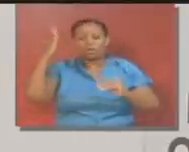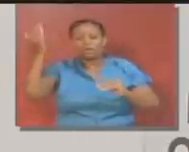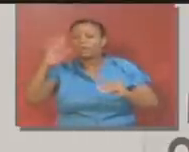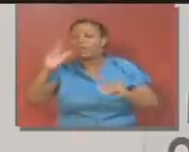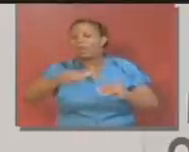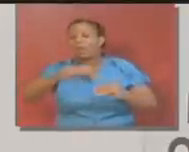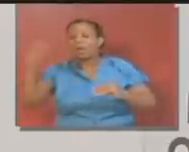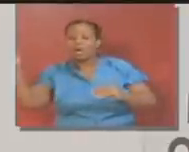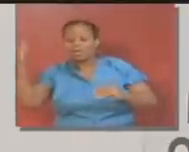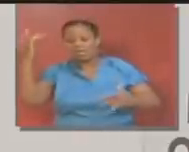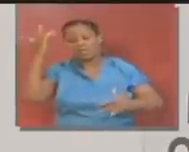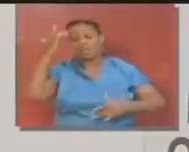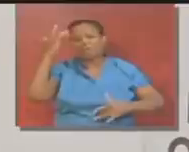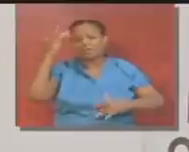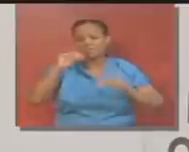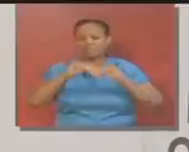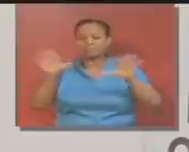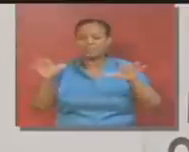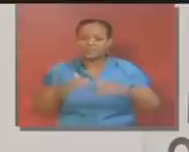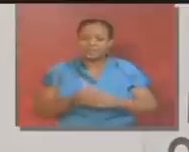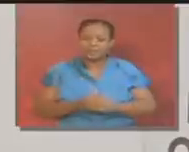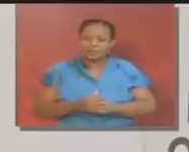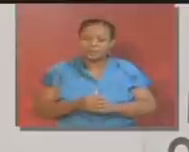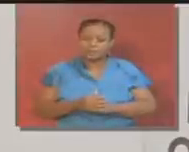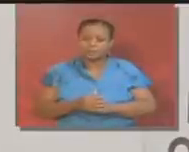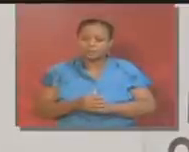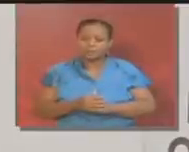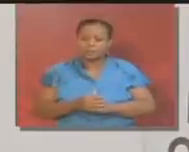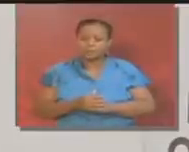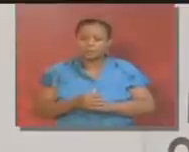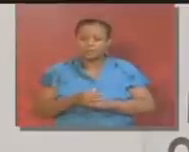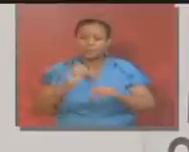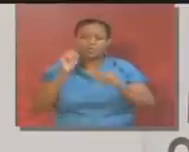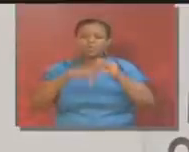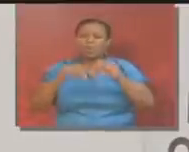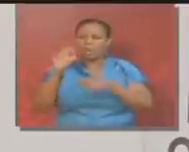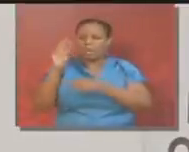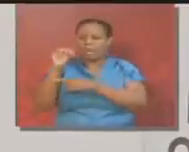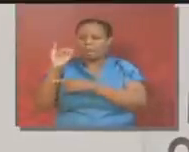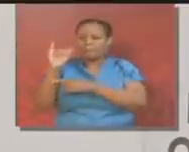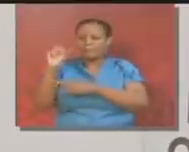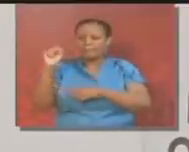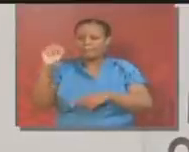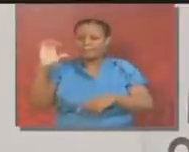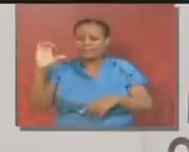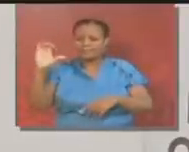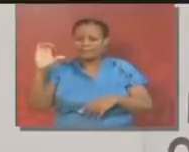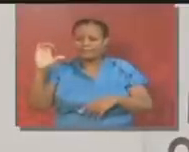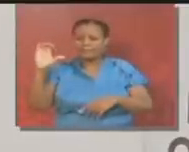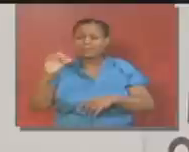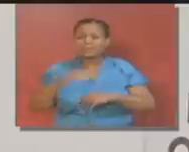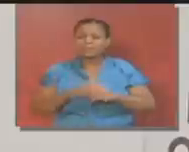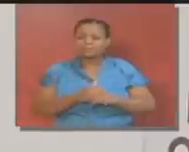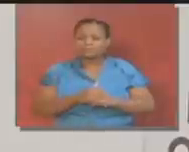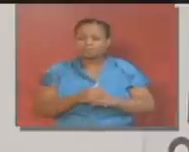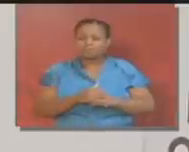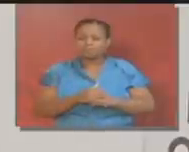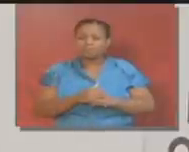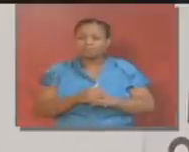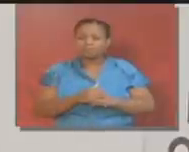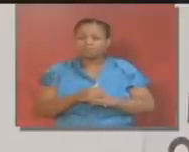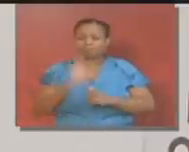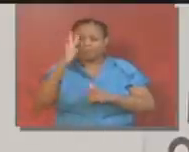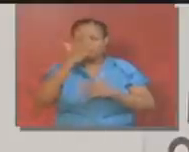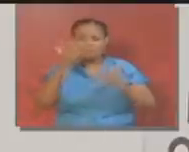in summary, Missy, we're looking at 5 things for you, the parent or guardian, to remember. Fever for